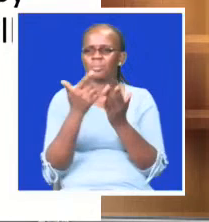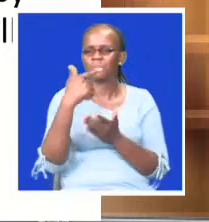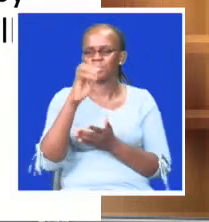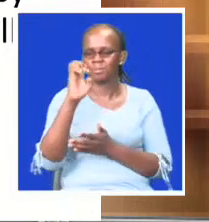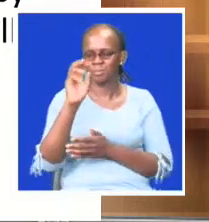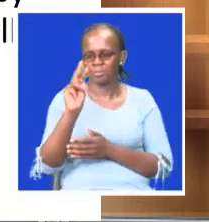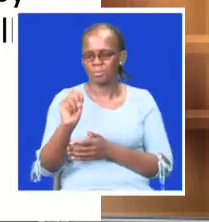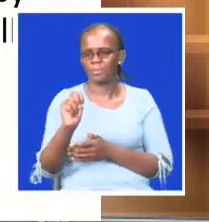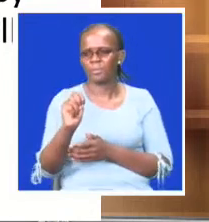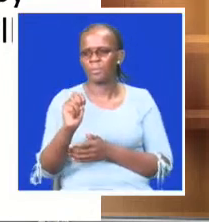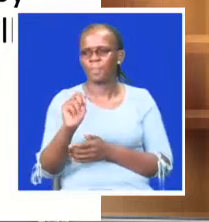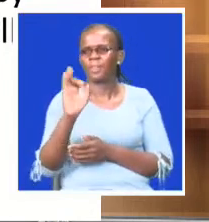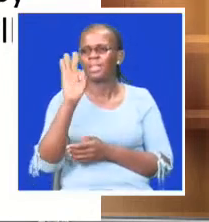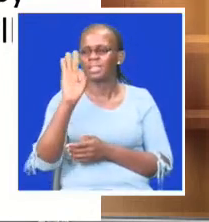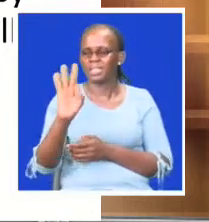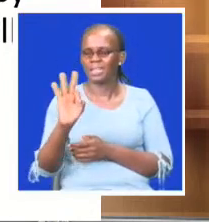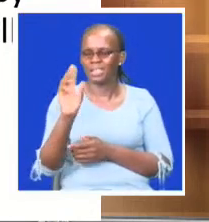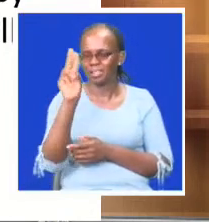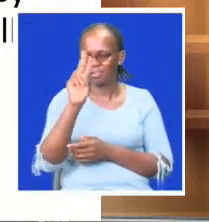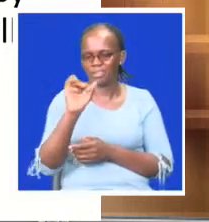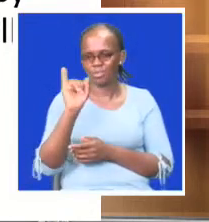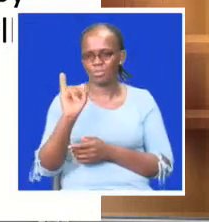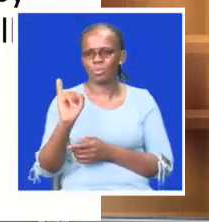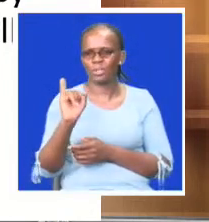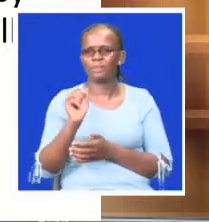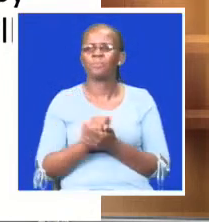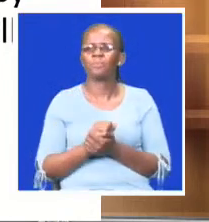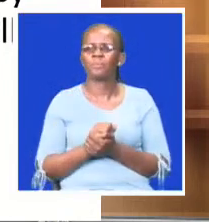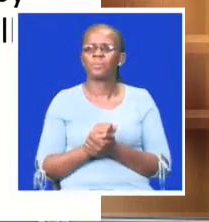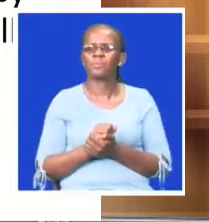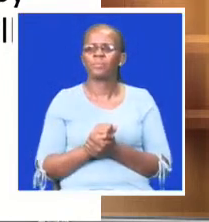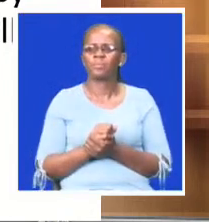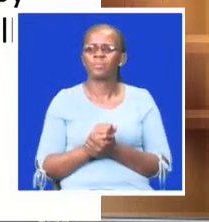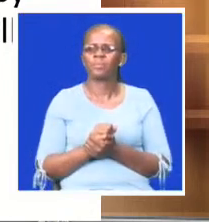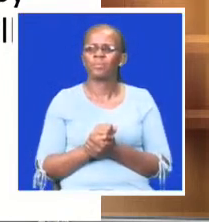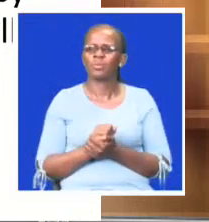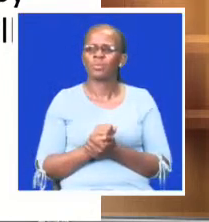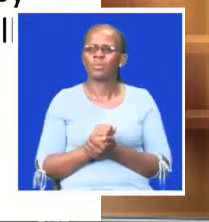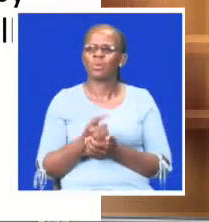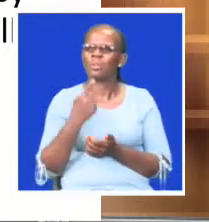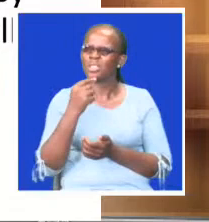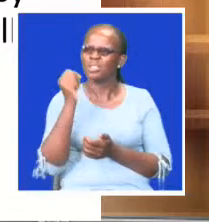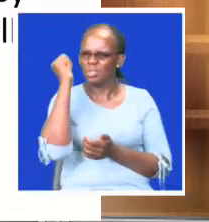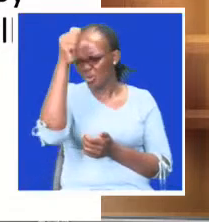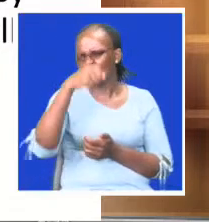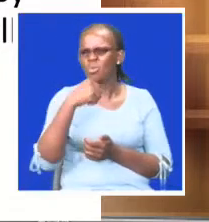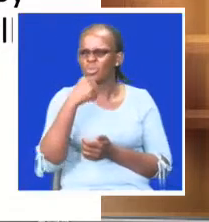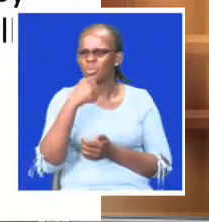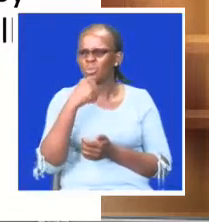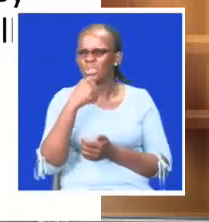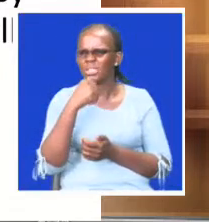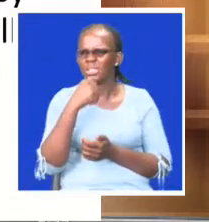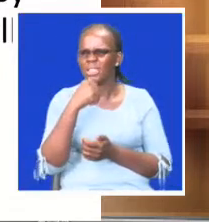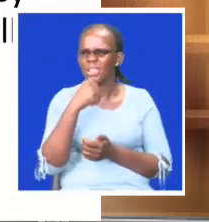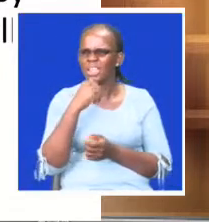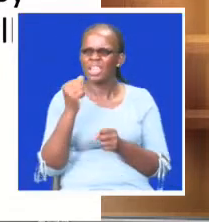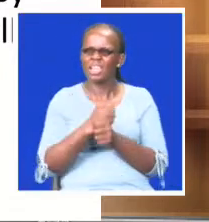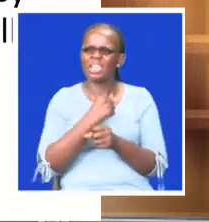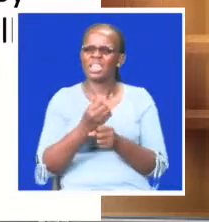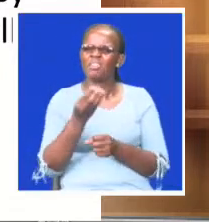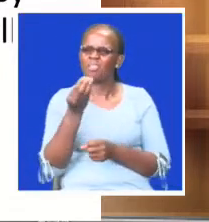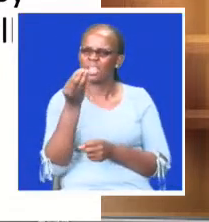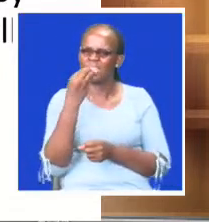Eve told the serpent that God said they must not eat the fruit from the tree of knowledge of good